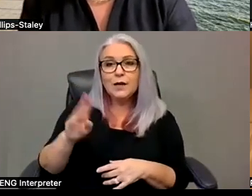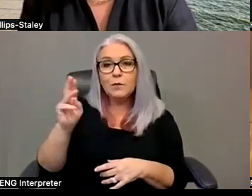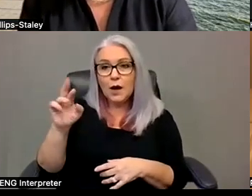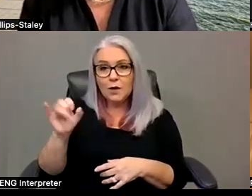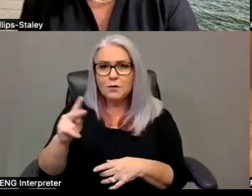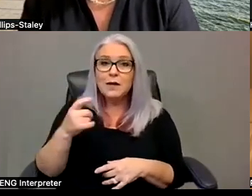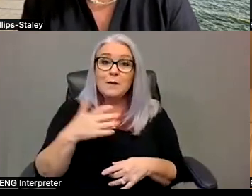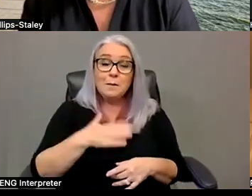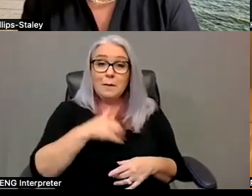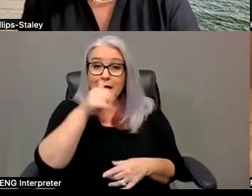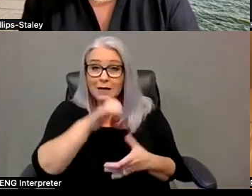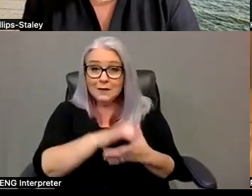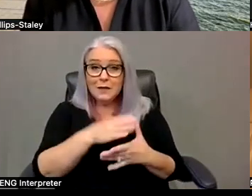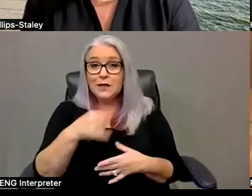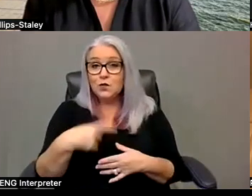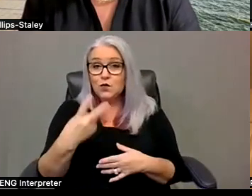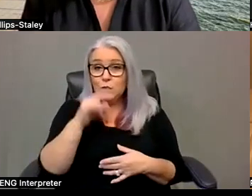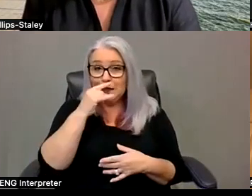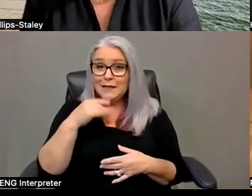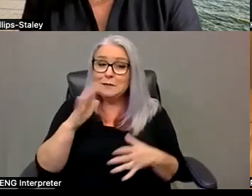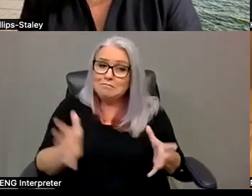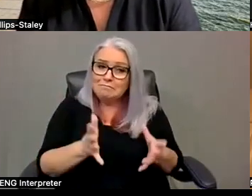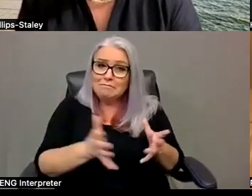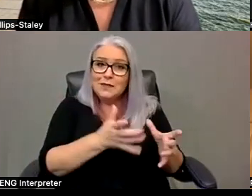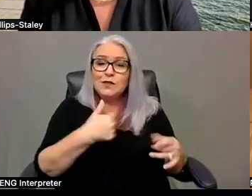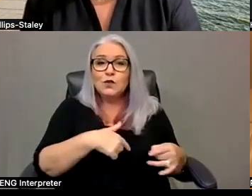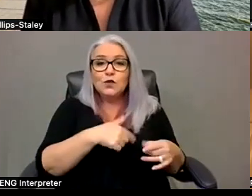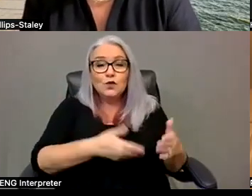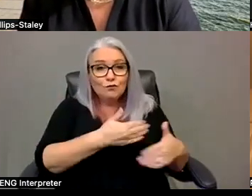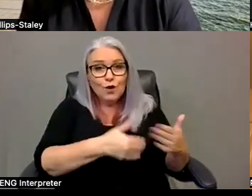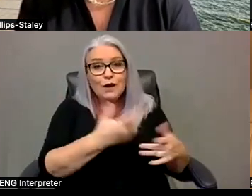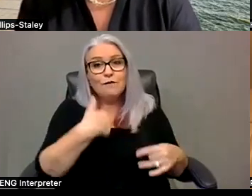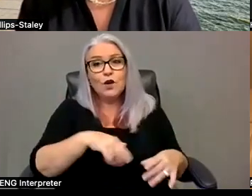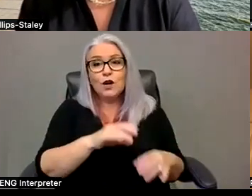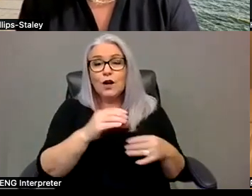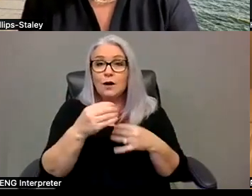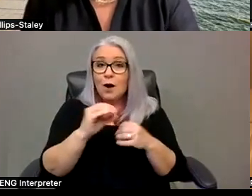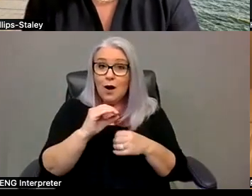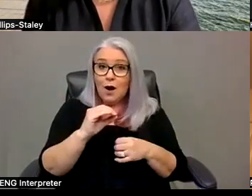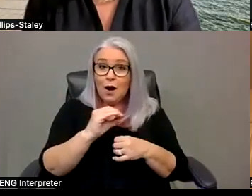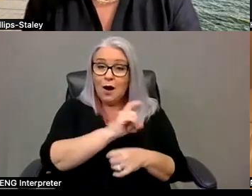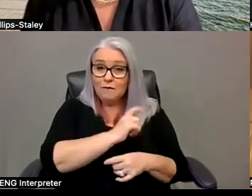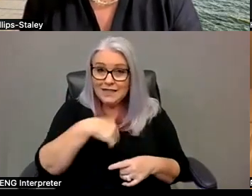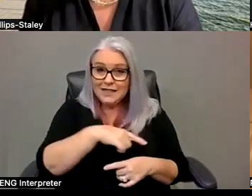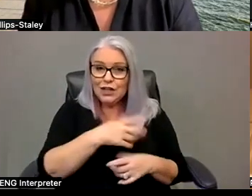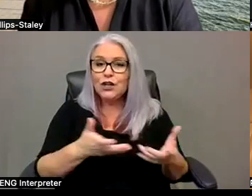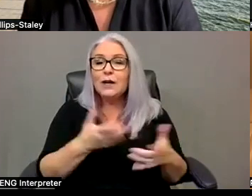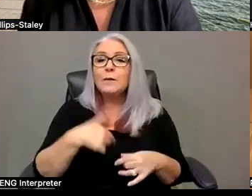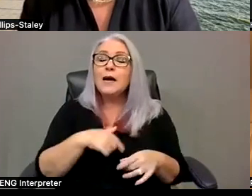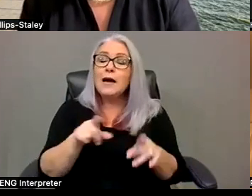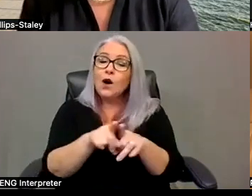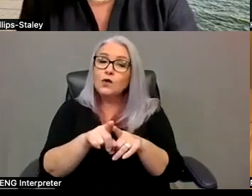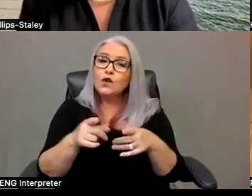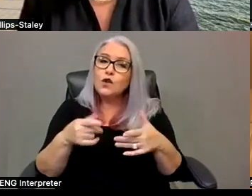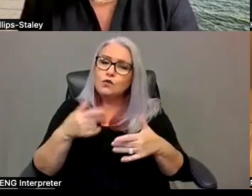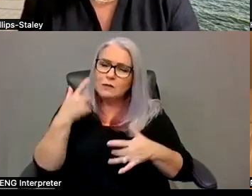office when my husband and 2 kids really thought I should. They love Tarrytown as much as I do. But I also ran because I'm driven